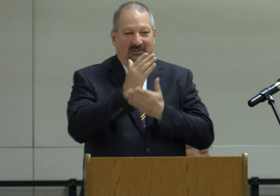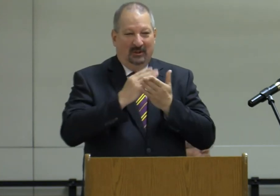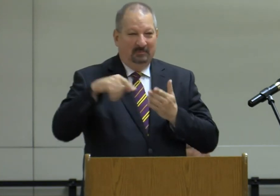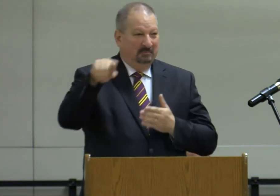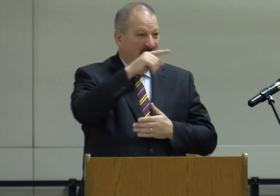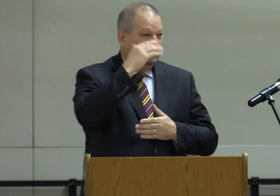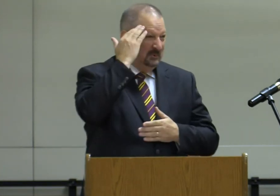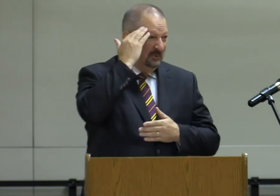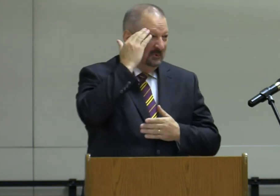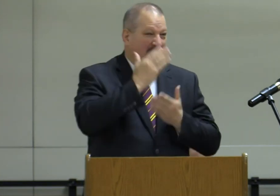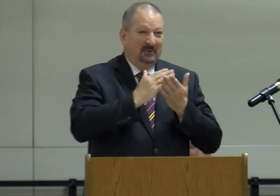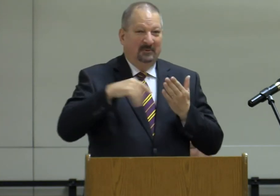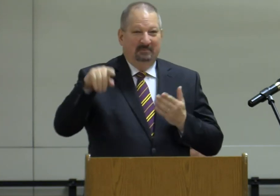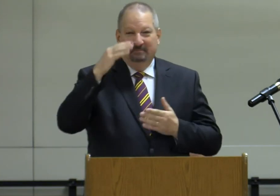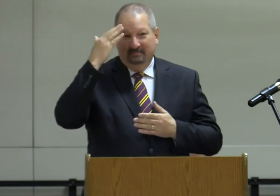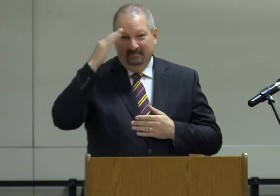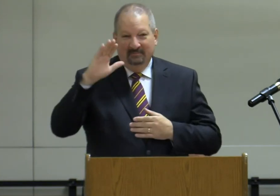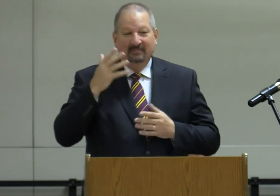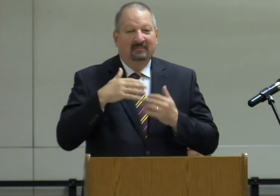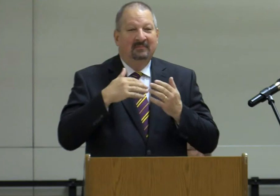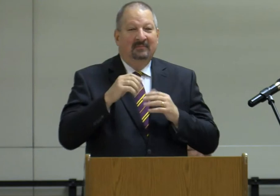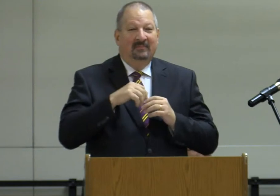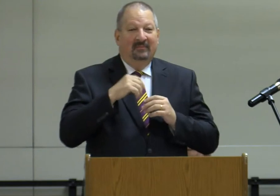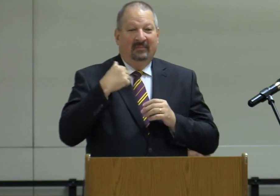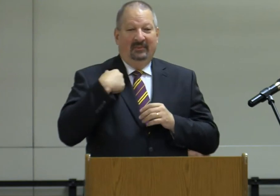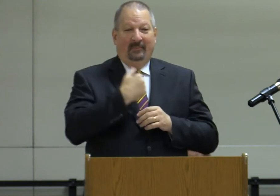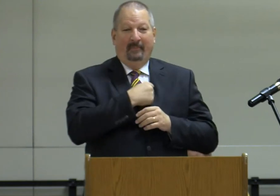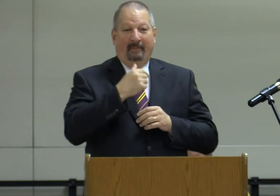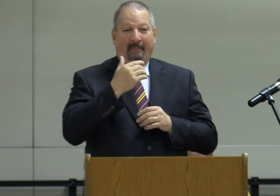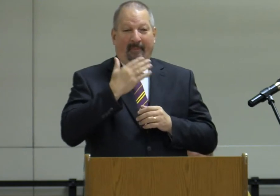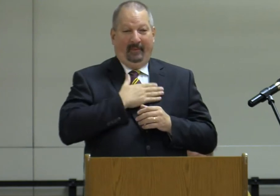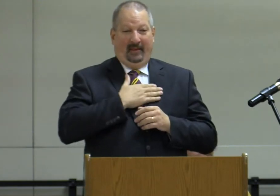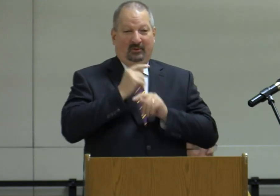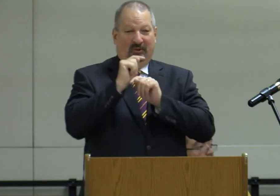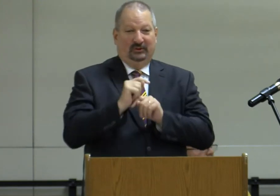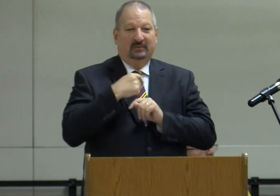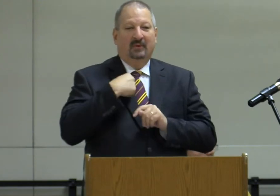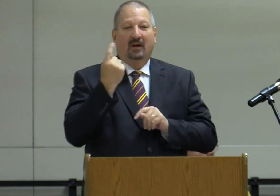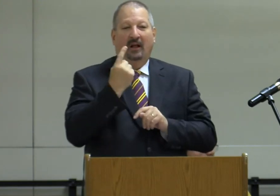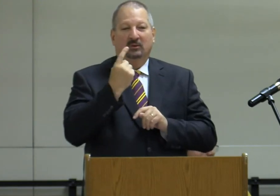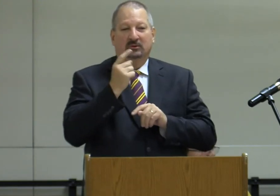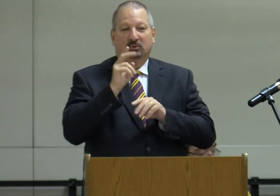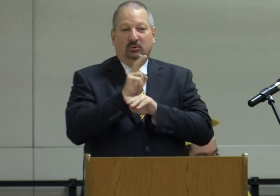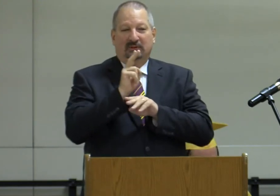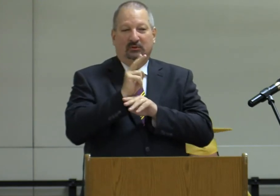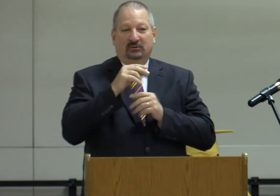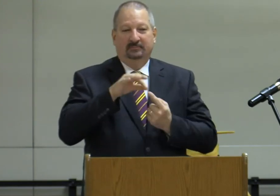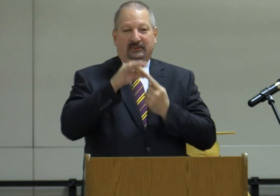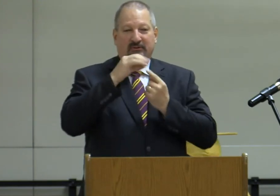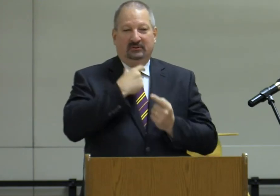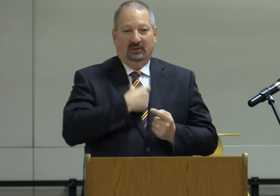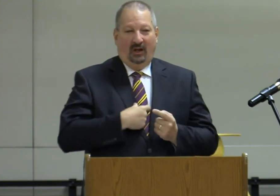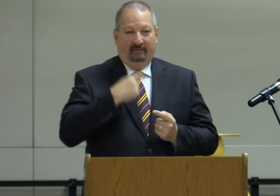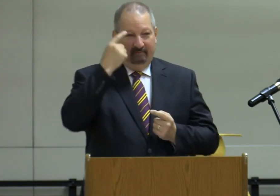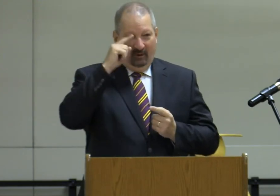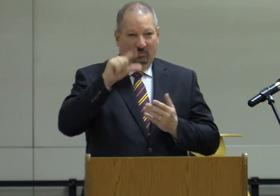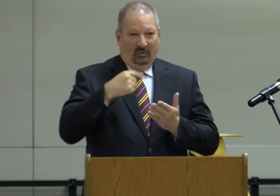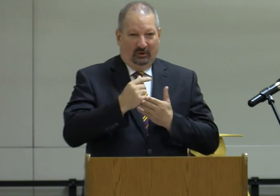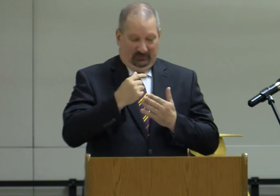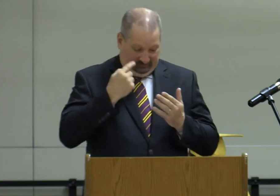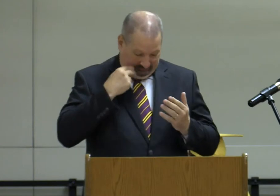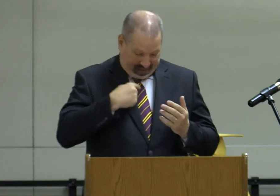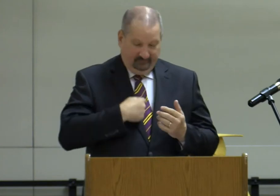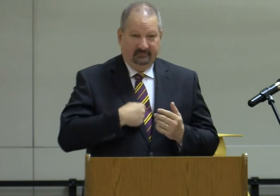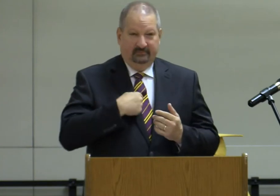I have an annual tradition I'd like to share with you. Some of you may know a little bit about it. My tradition has always been to wear